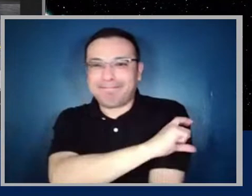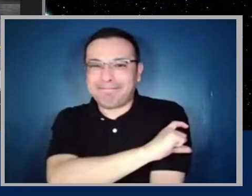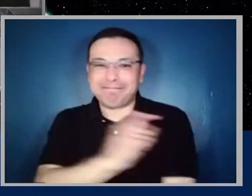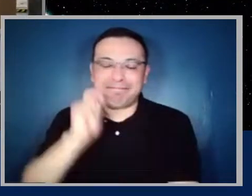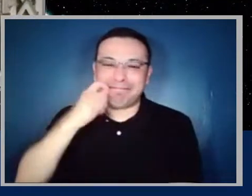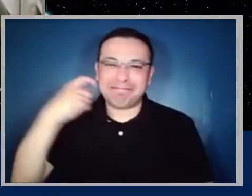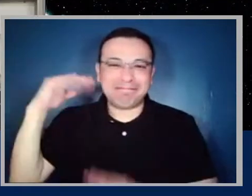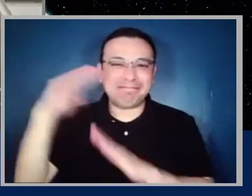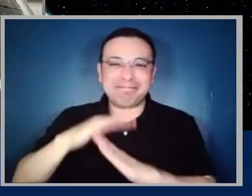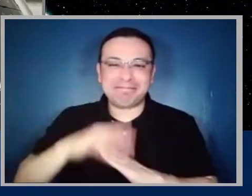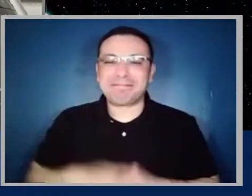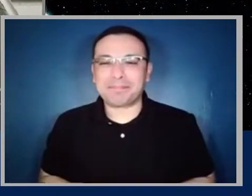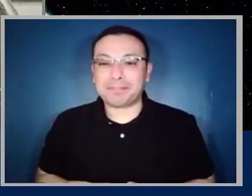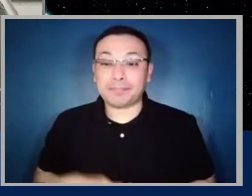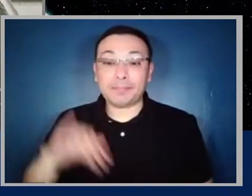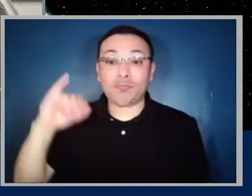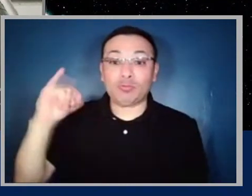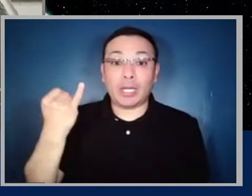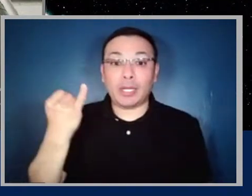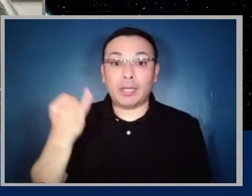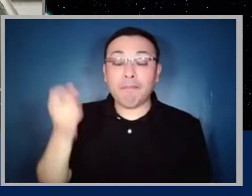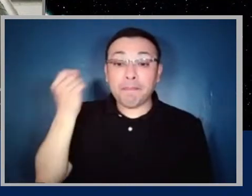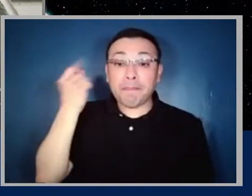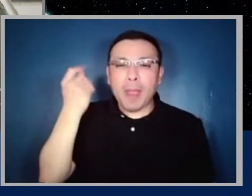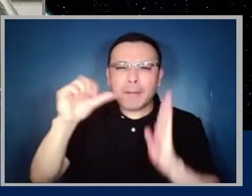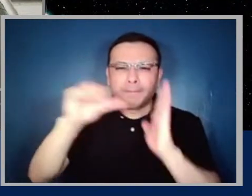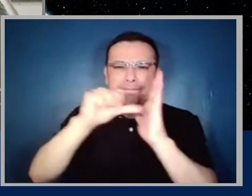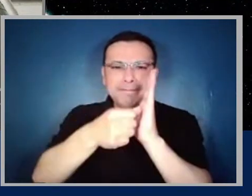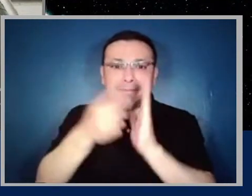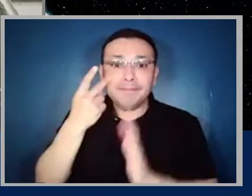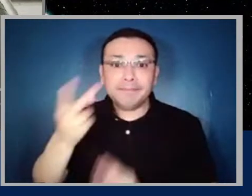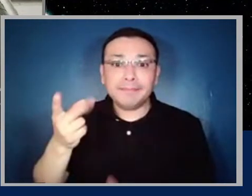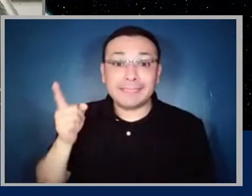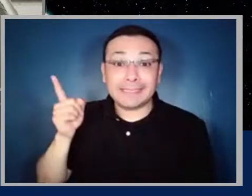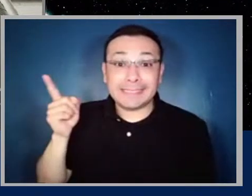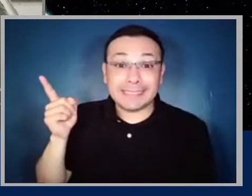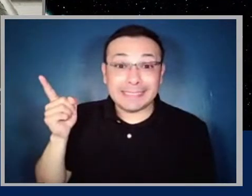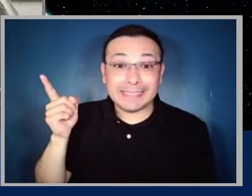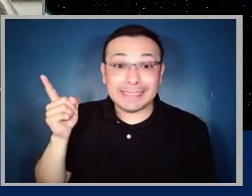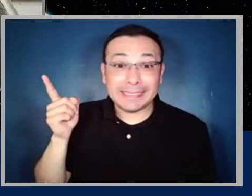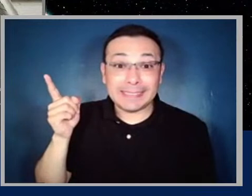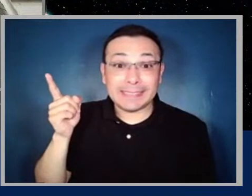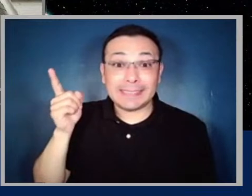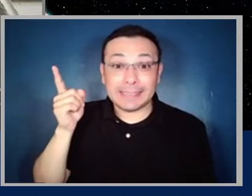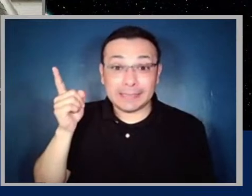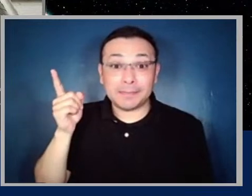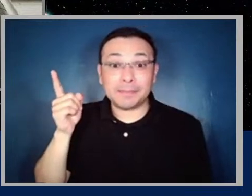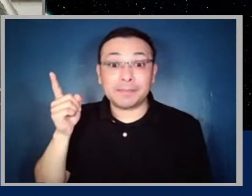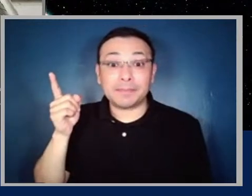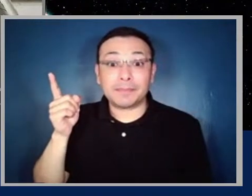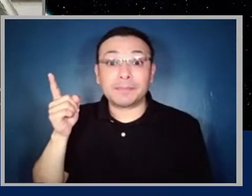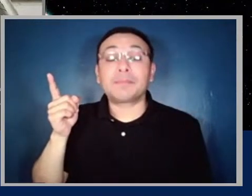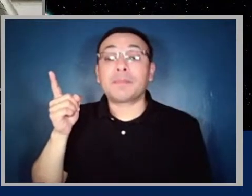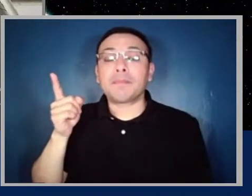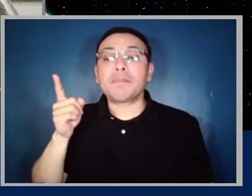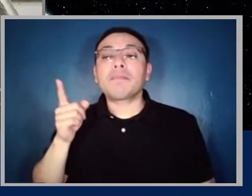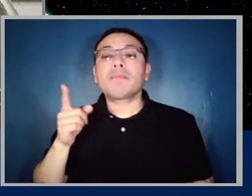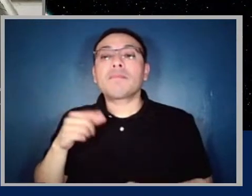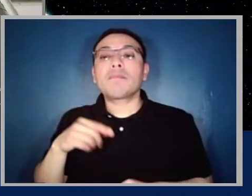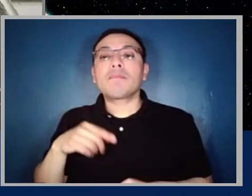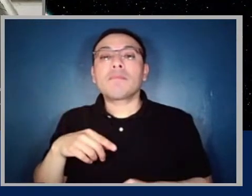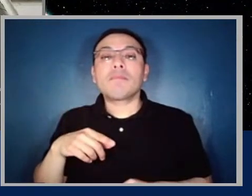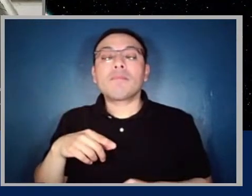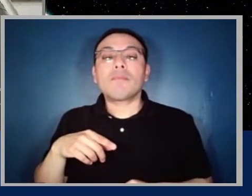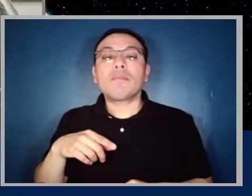for people because a lot of people don't understand how important this is. This one, the little upright balloons are on all the other shots I have post recovery, but we're